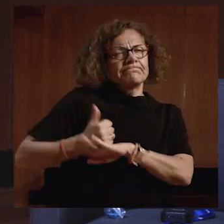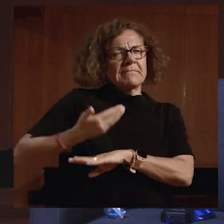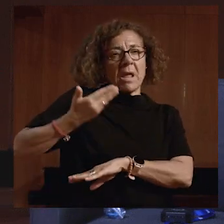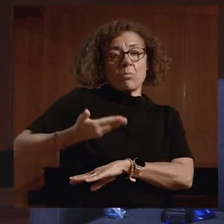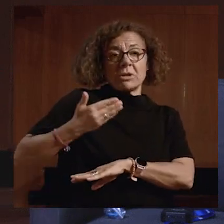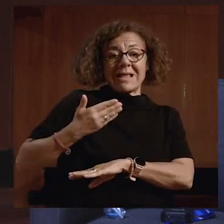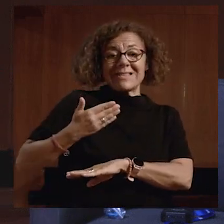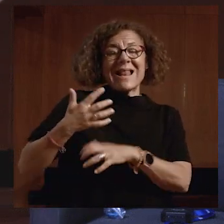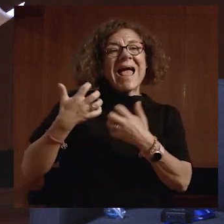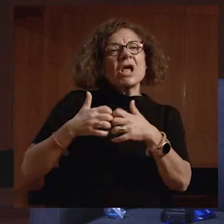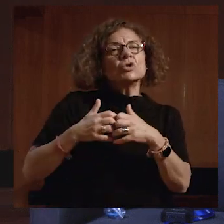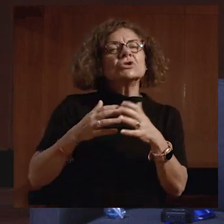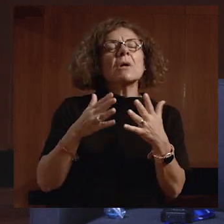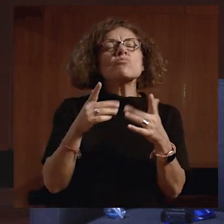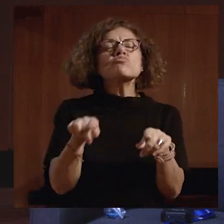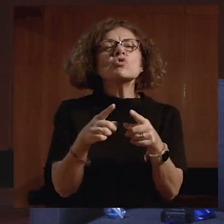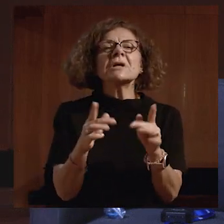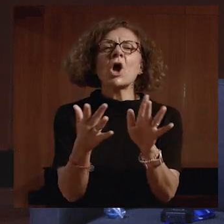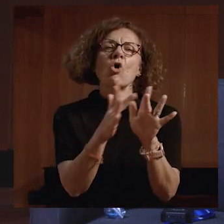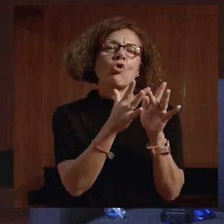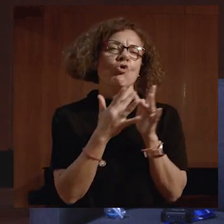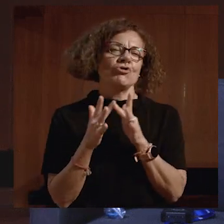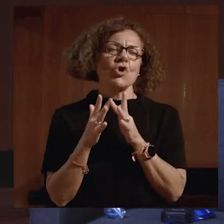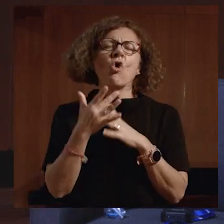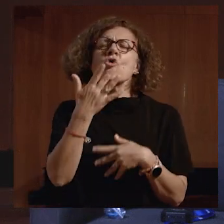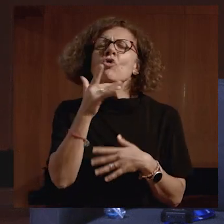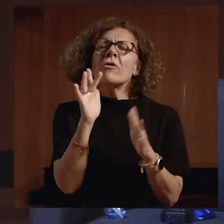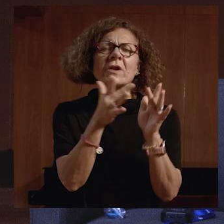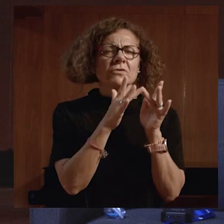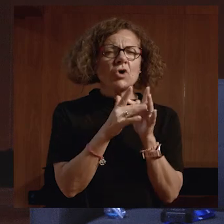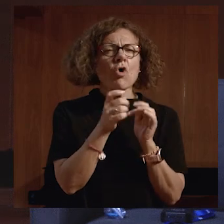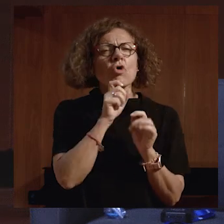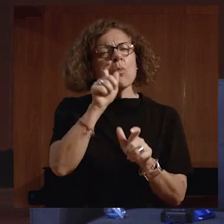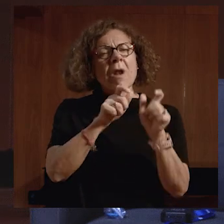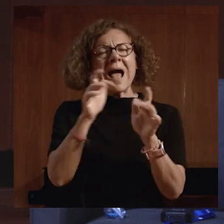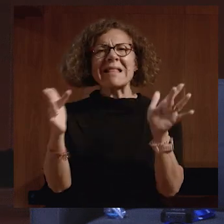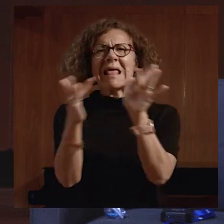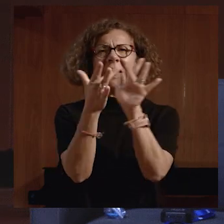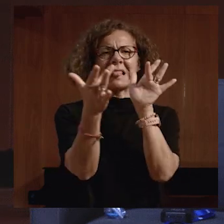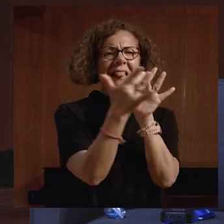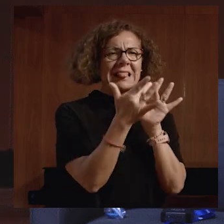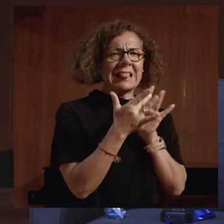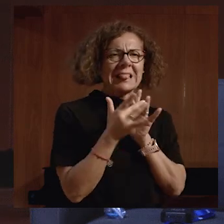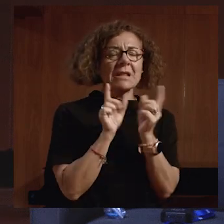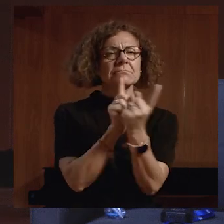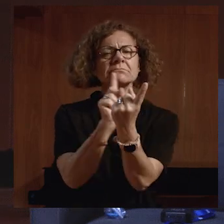connections, how people connect with each other. That's so important, but often we forget about it.